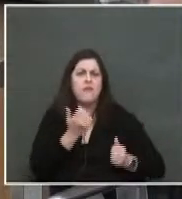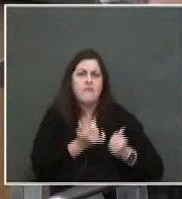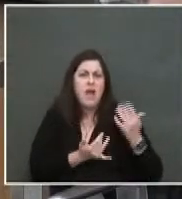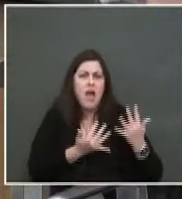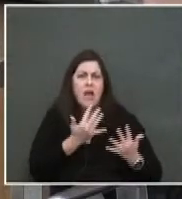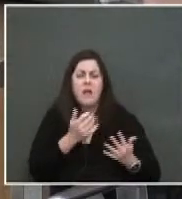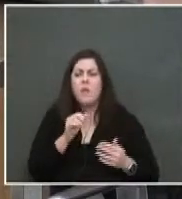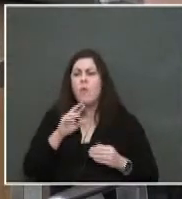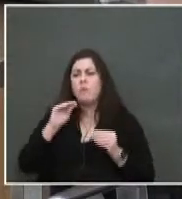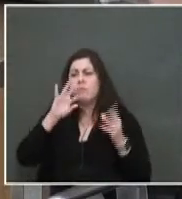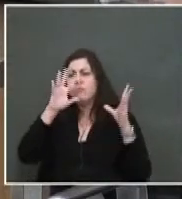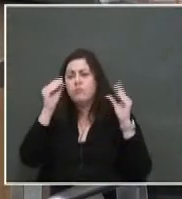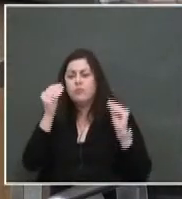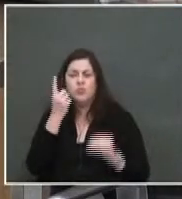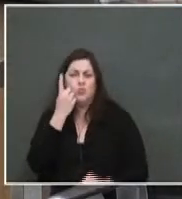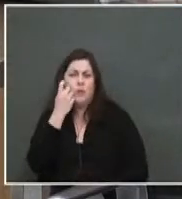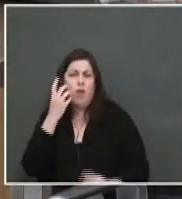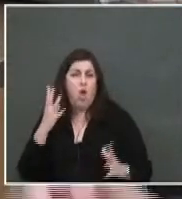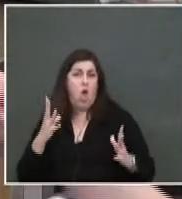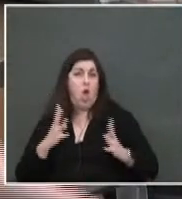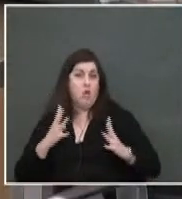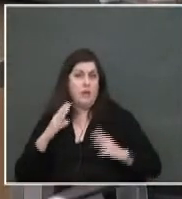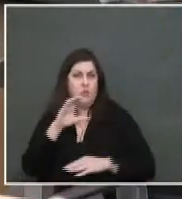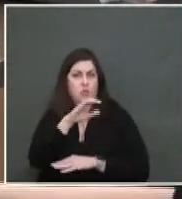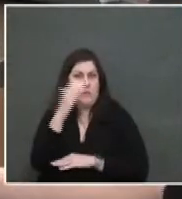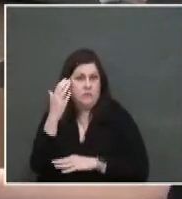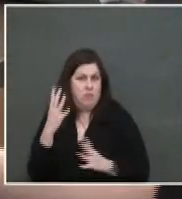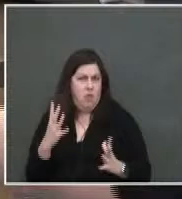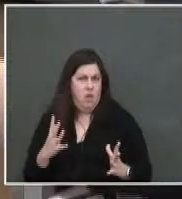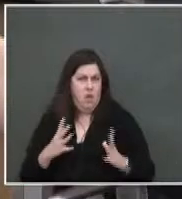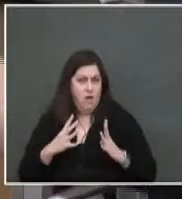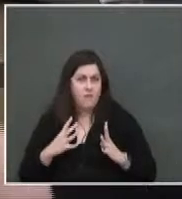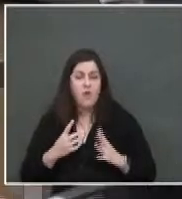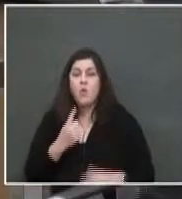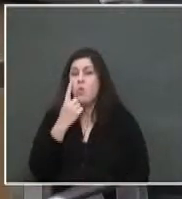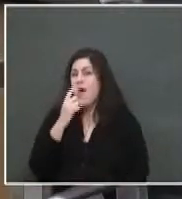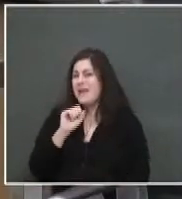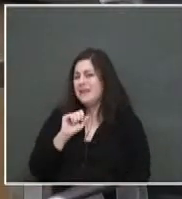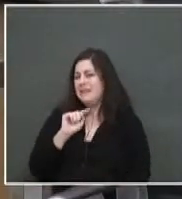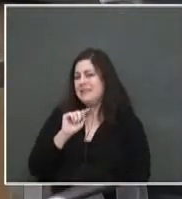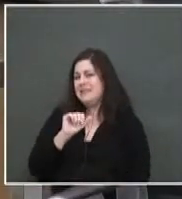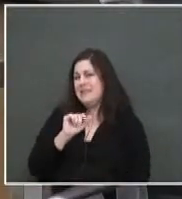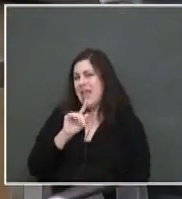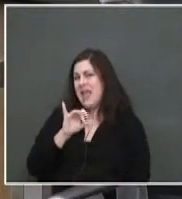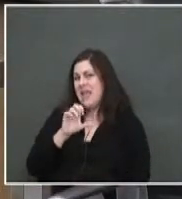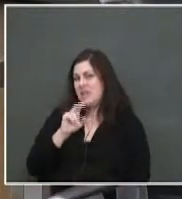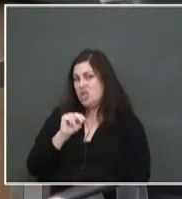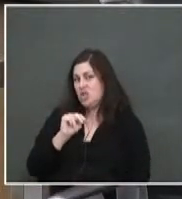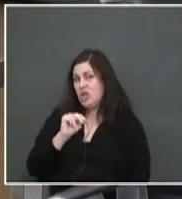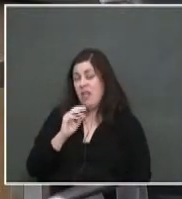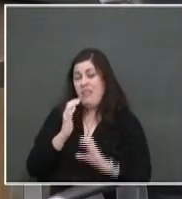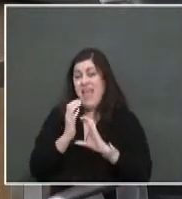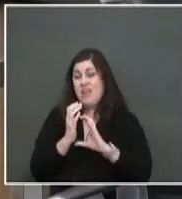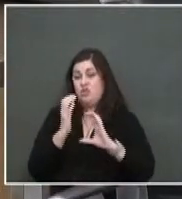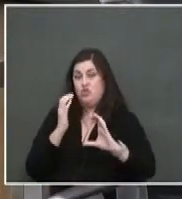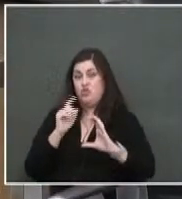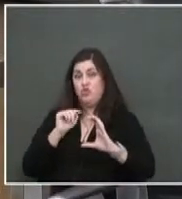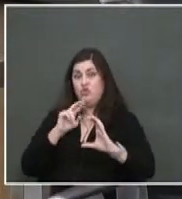holidays, over the Christmas break, Yes, sir. where one of the stations in my district, the main engine